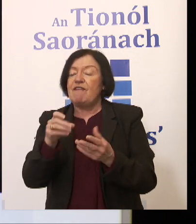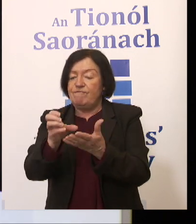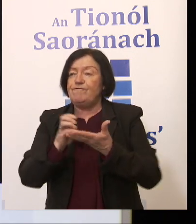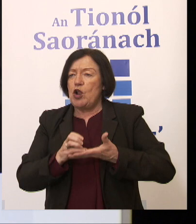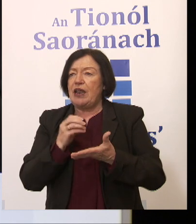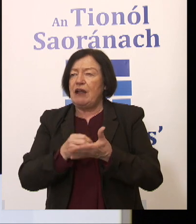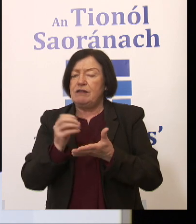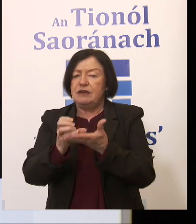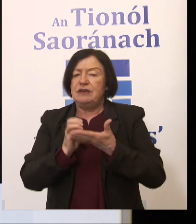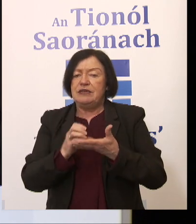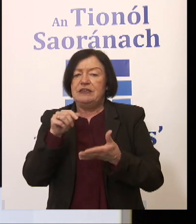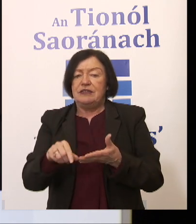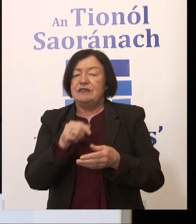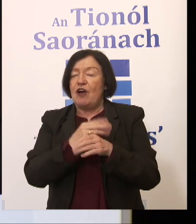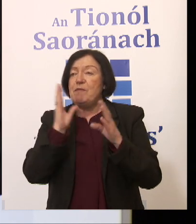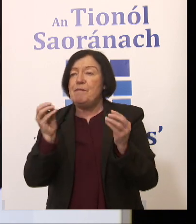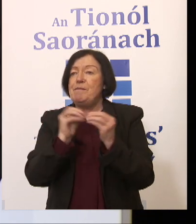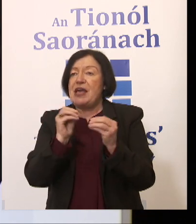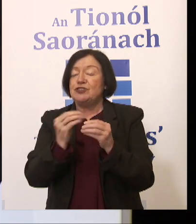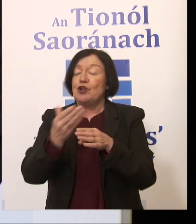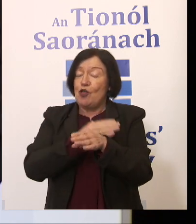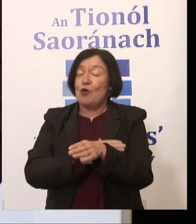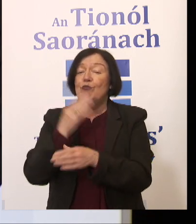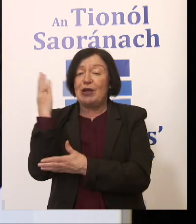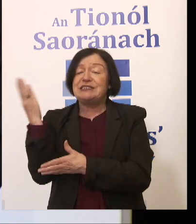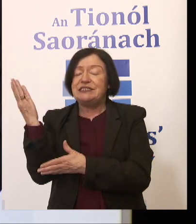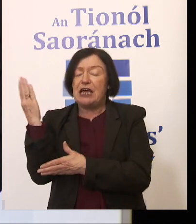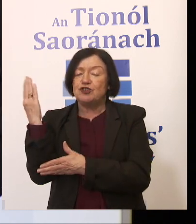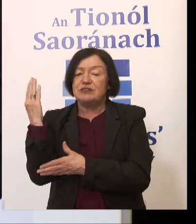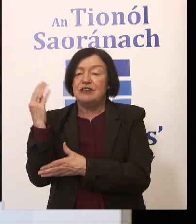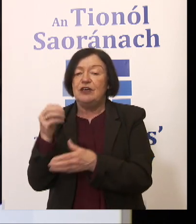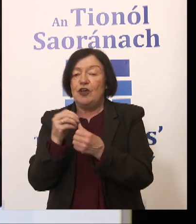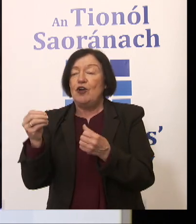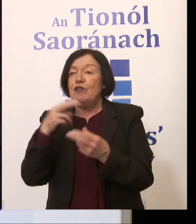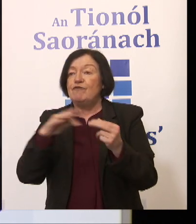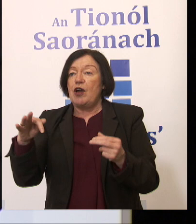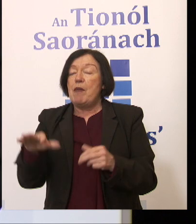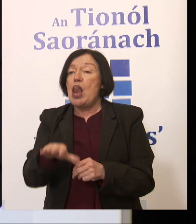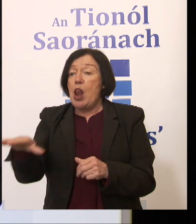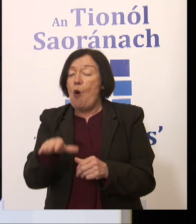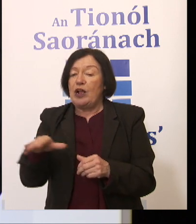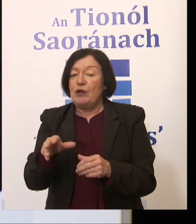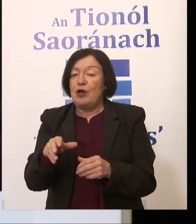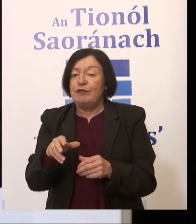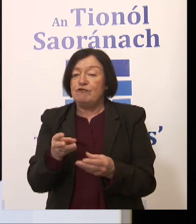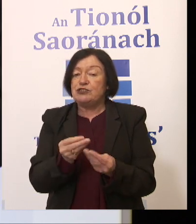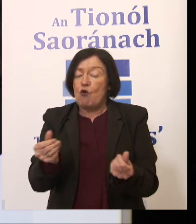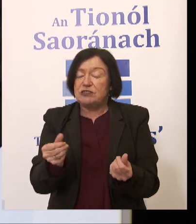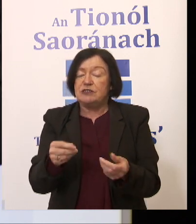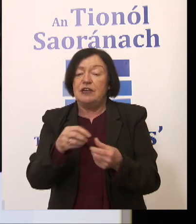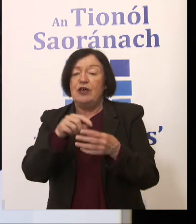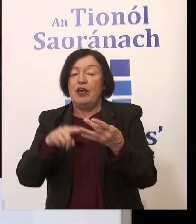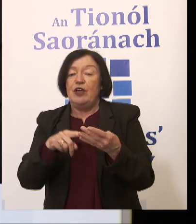and again, all of this has been touched on in all your previous presentations, I think some of that very much comes from local sources. Some of it's